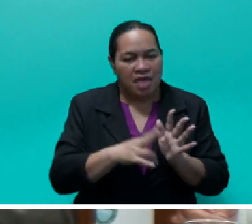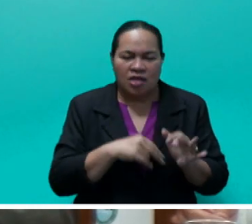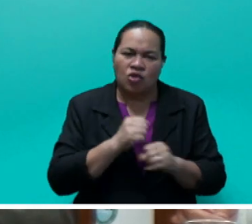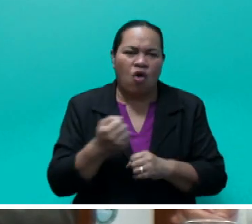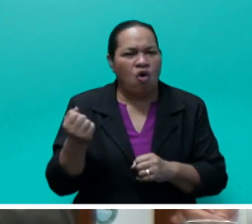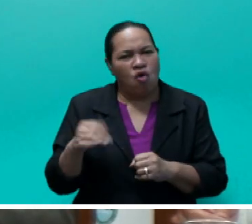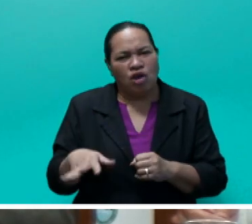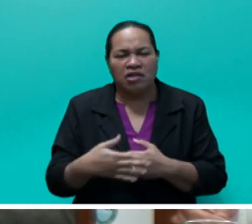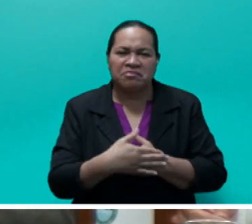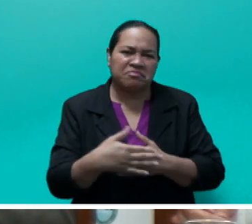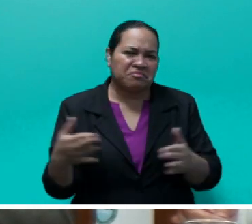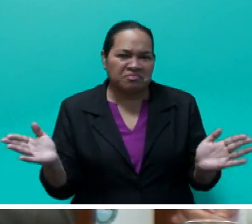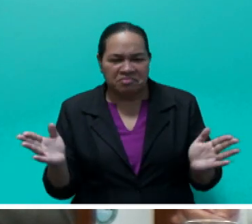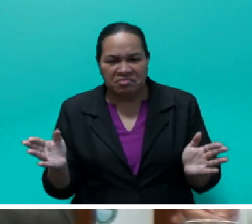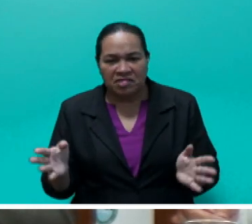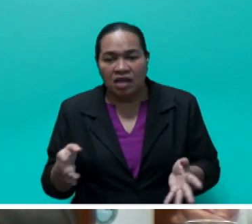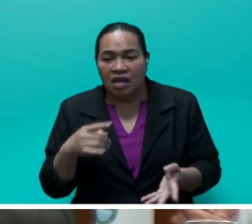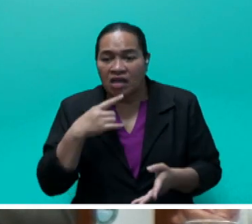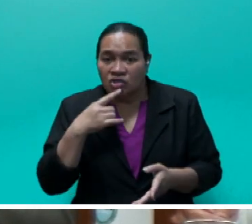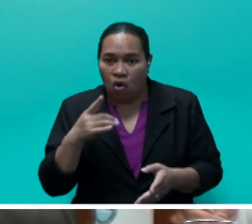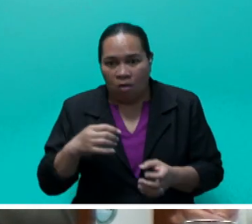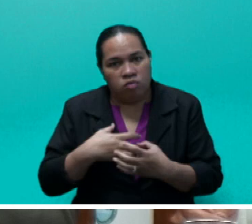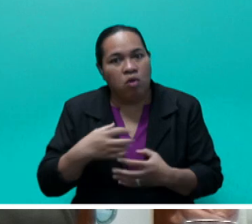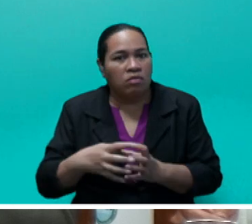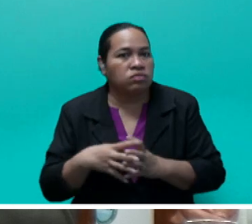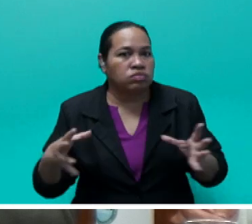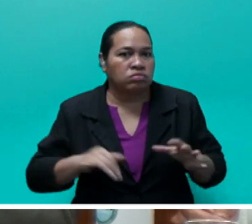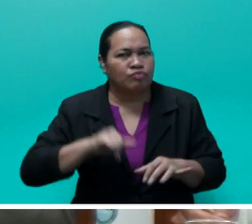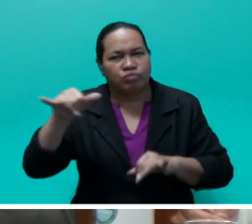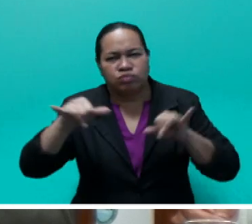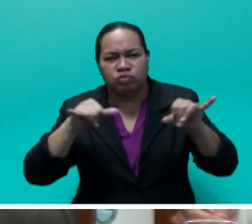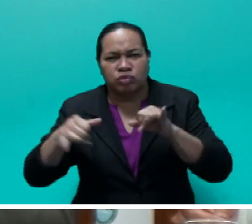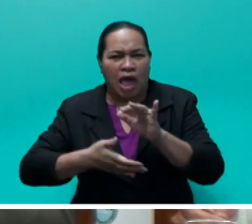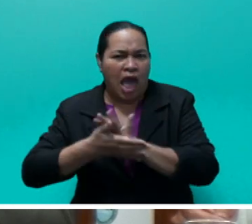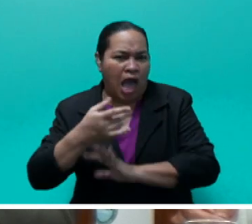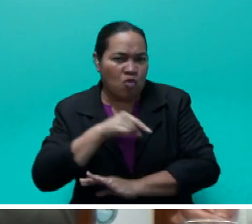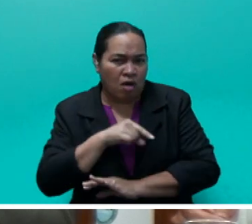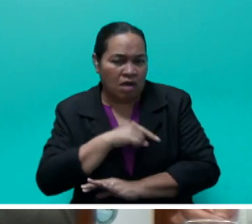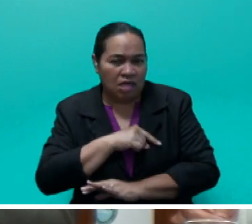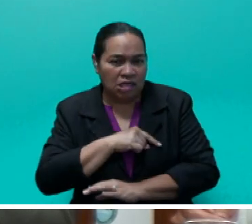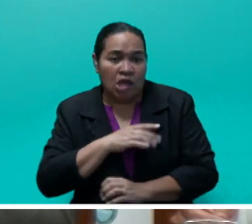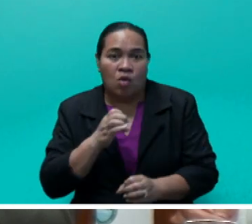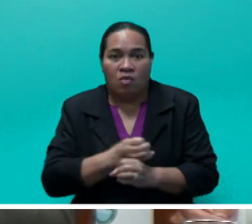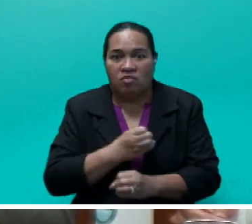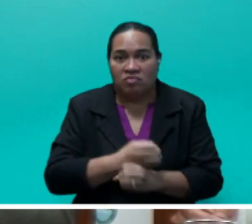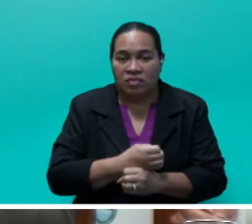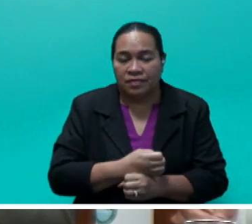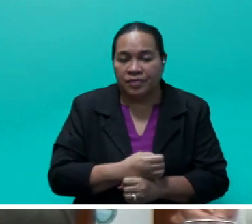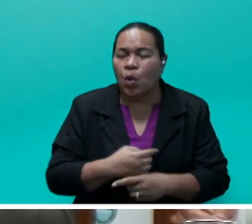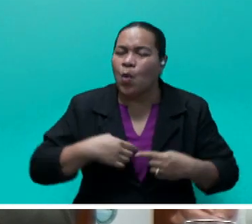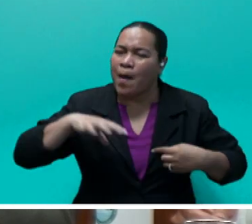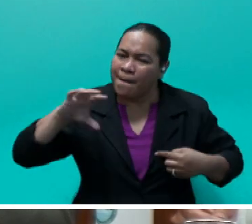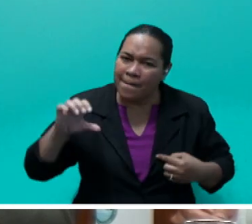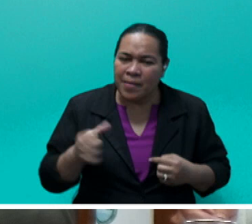policies, reaping benefits such as increased travel and trade, enhanced productivity, and high-quality job creation. We must